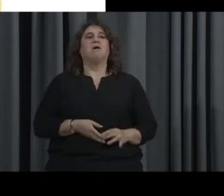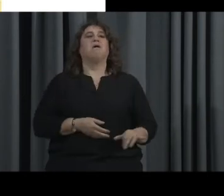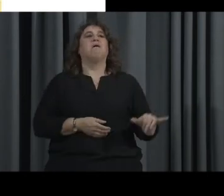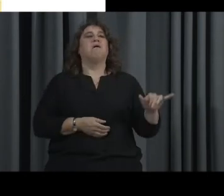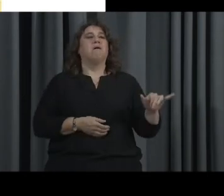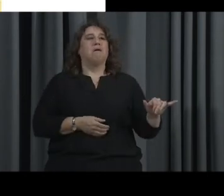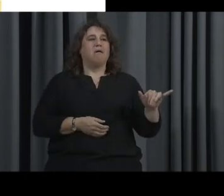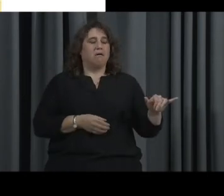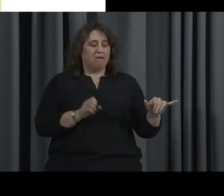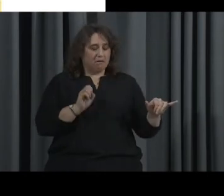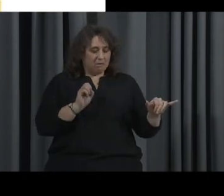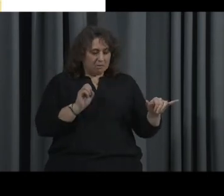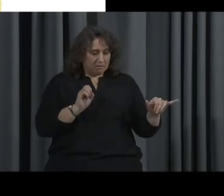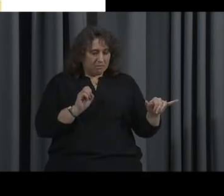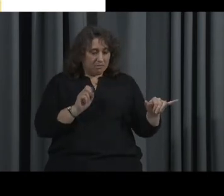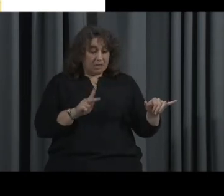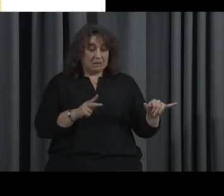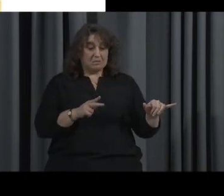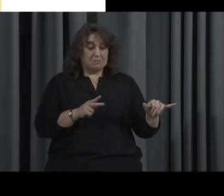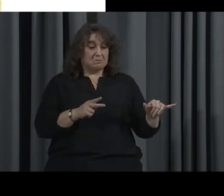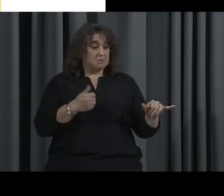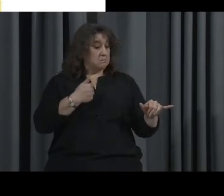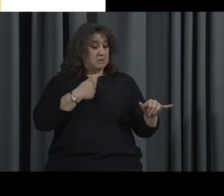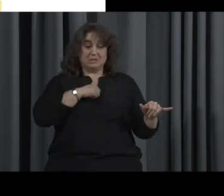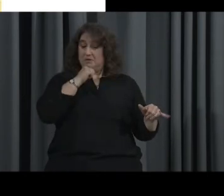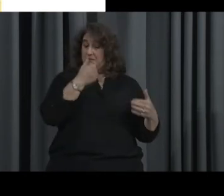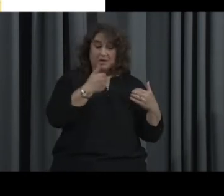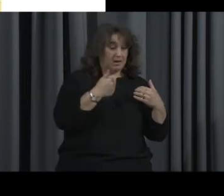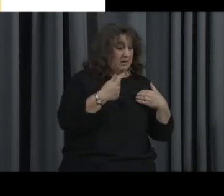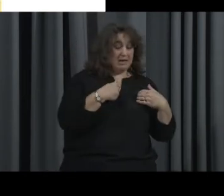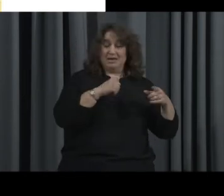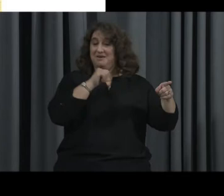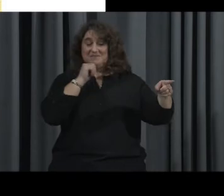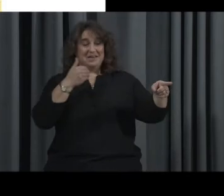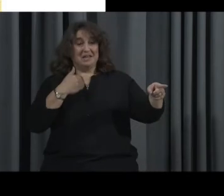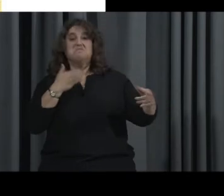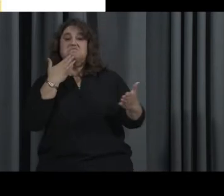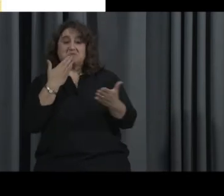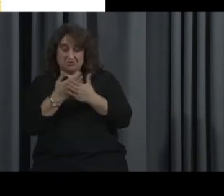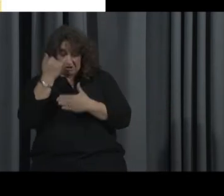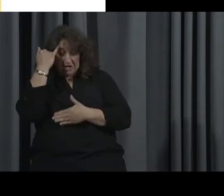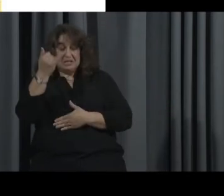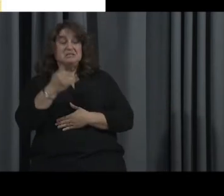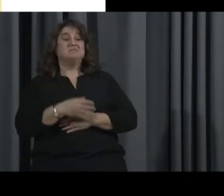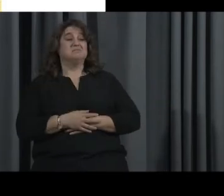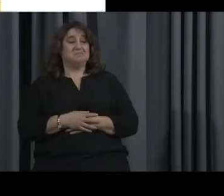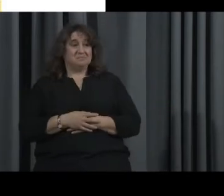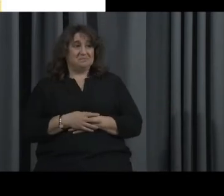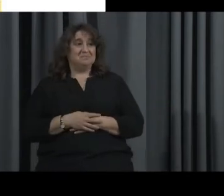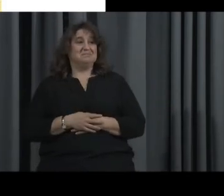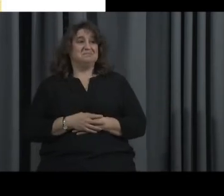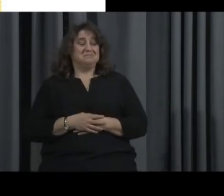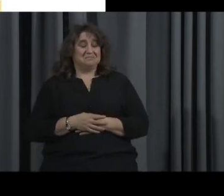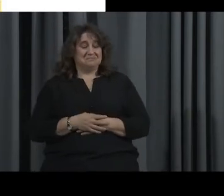Okay. Yeah. That was a great. I didn't have that on my list. I didn't think about that, but they are. You do